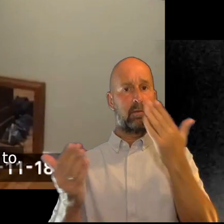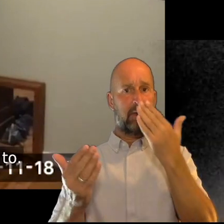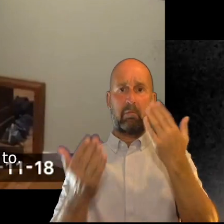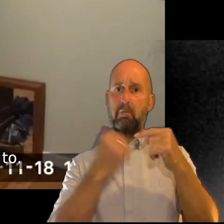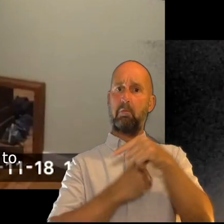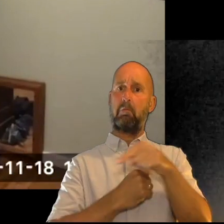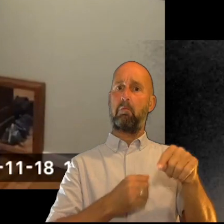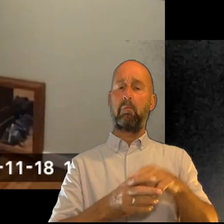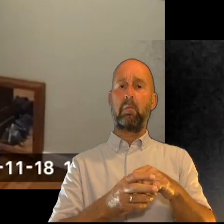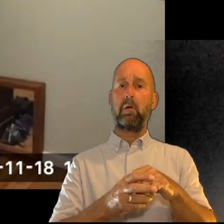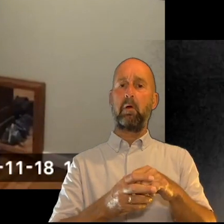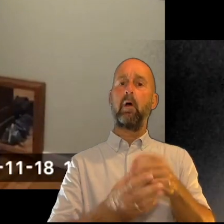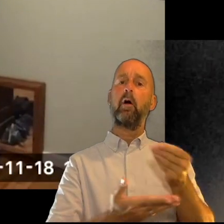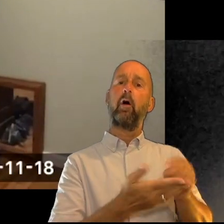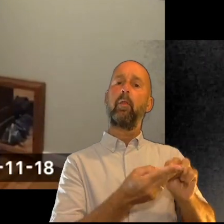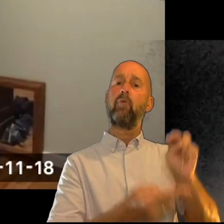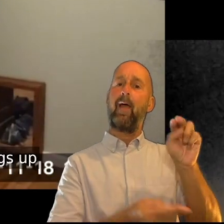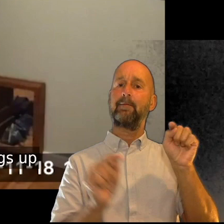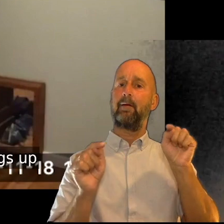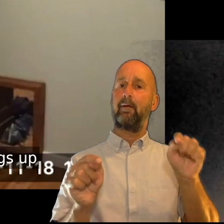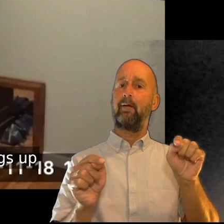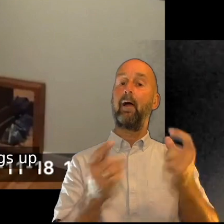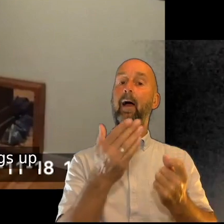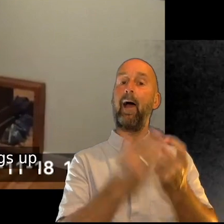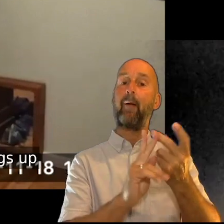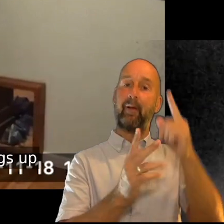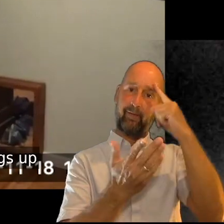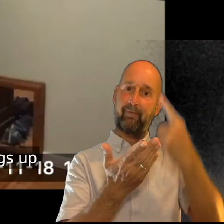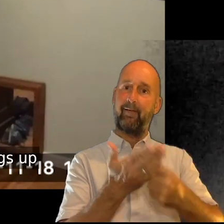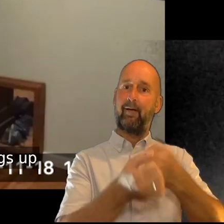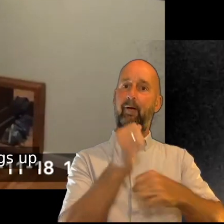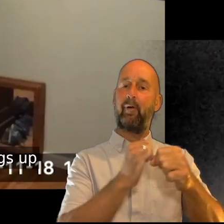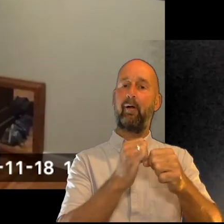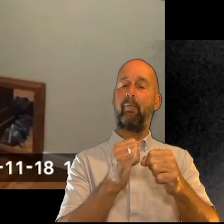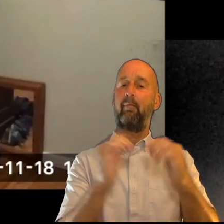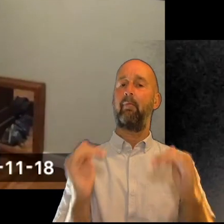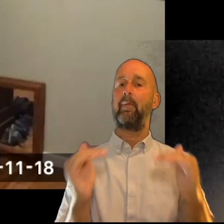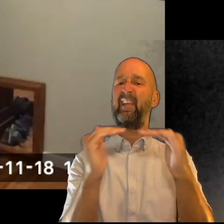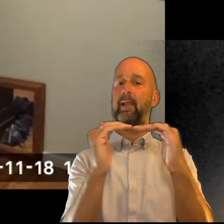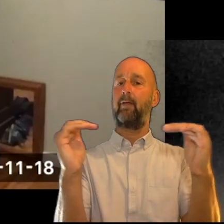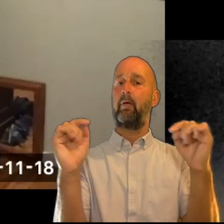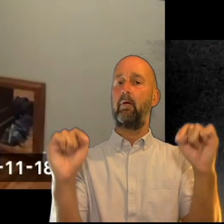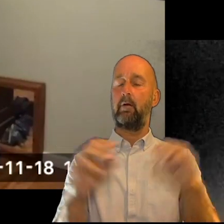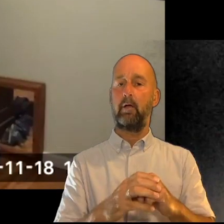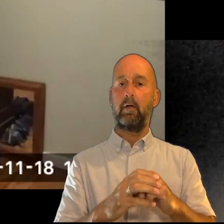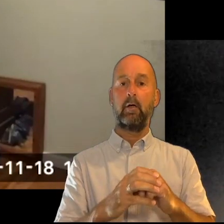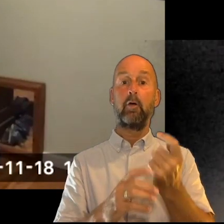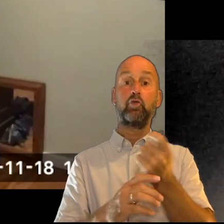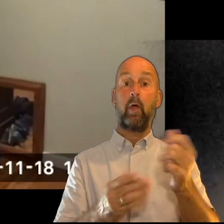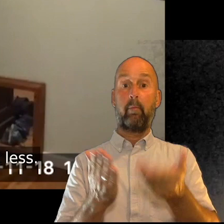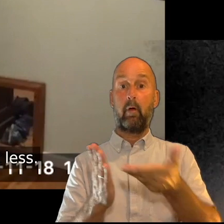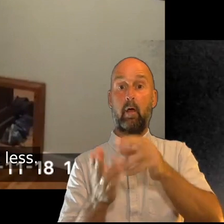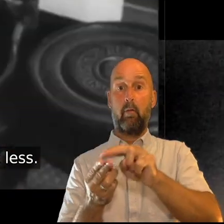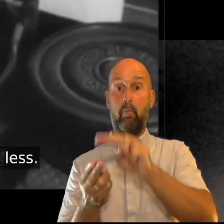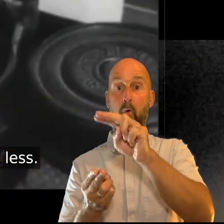off than they used to. And I think that's kind of what The Race is about, is what if you do try and even things up, because it involves some people having a bit